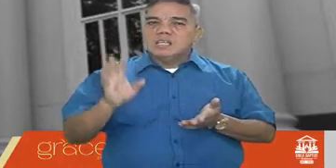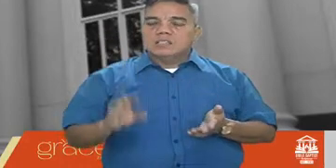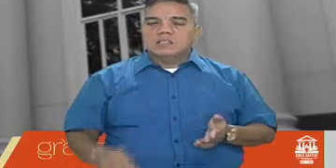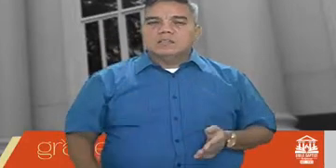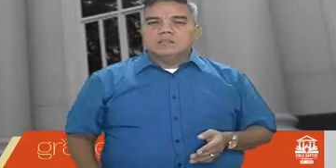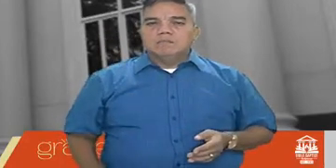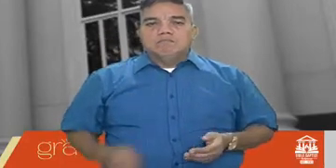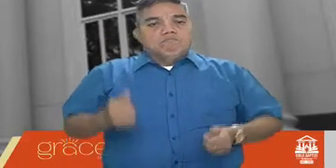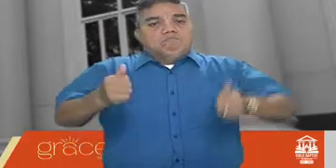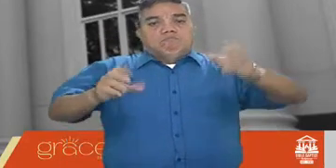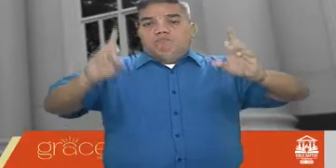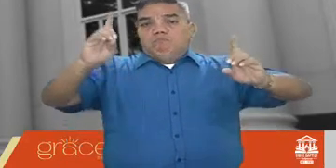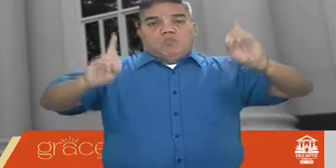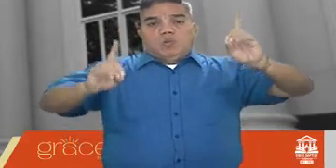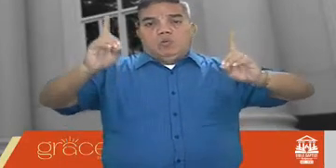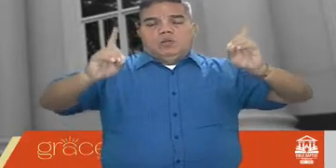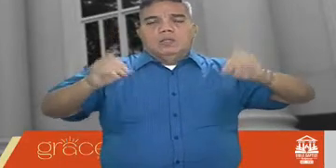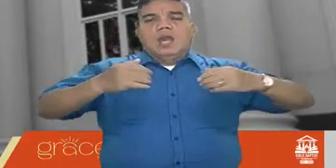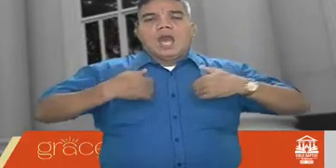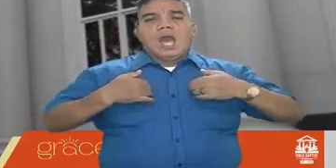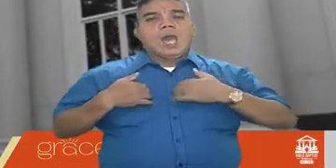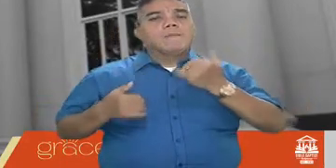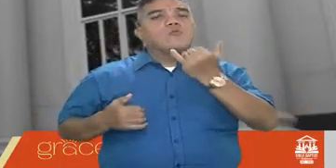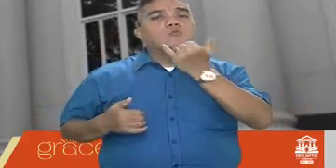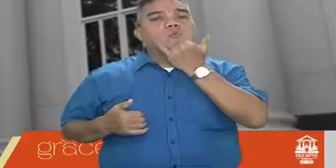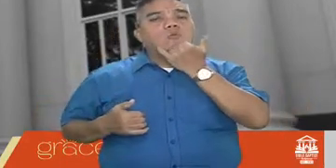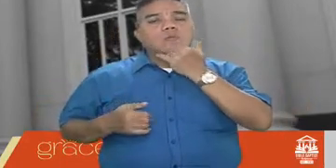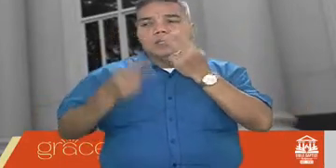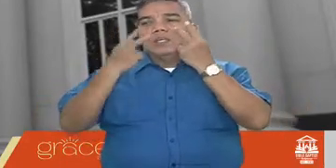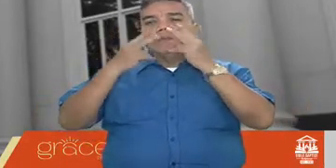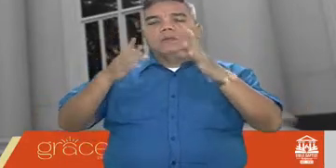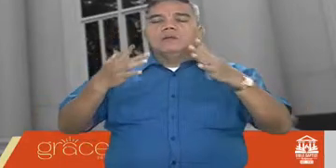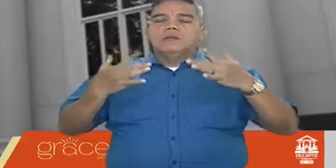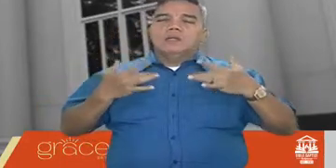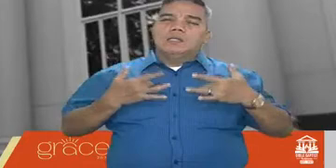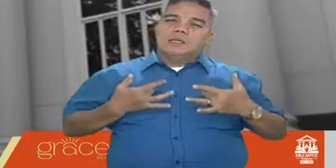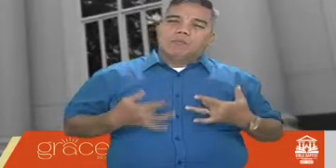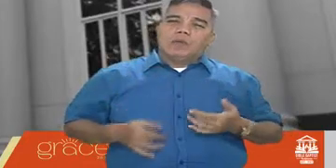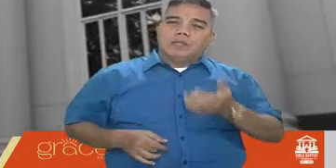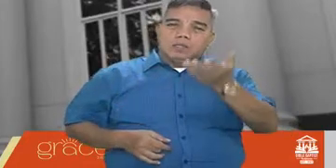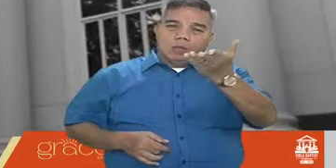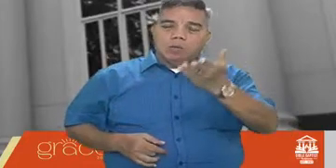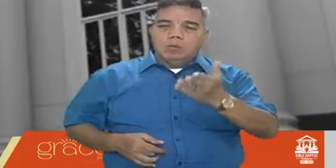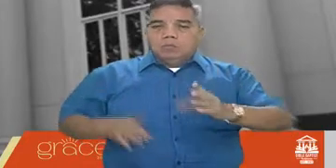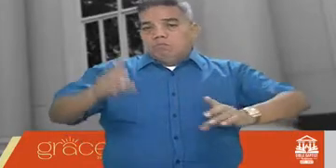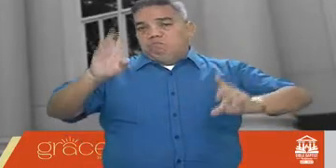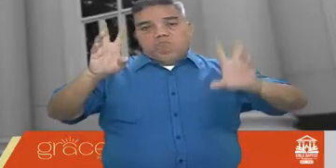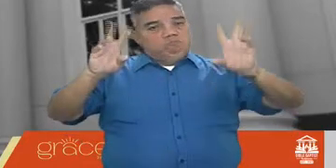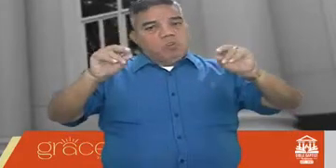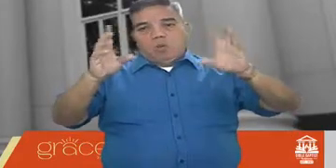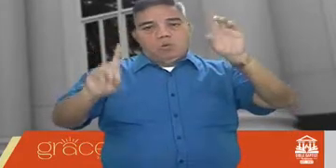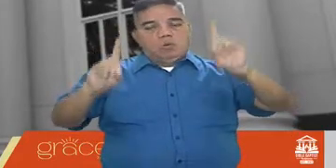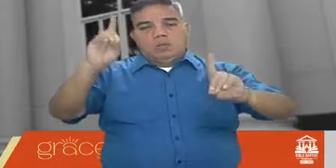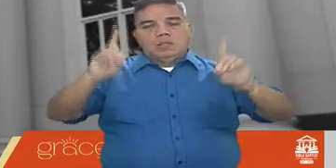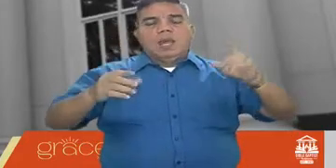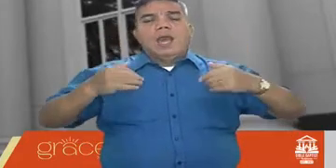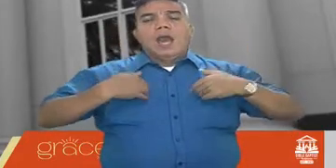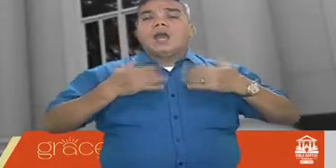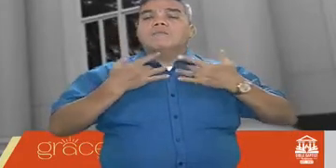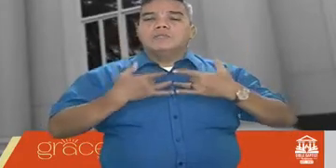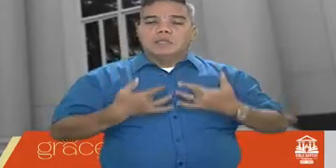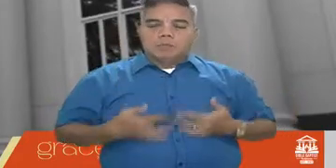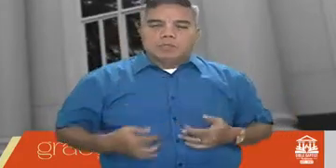No doubt, people have wronged you or have disappointed you. No doubt, some